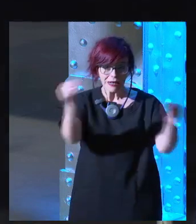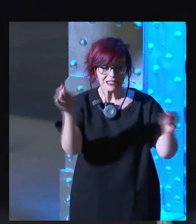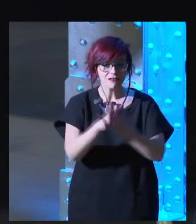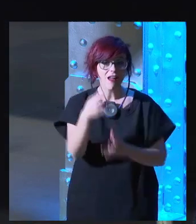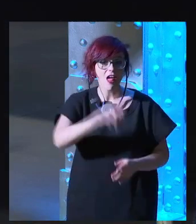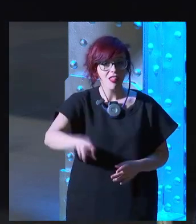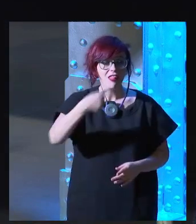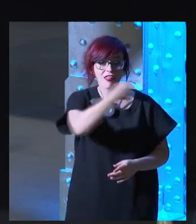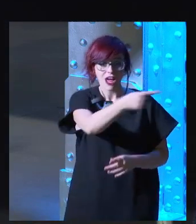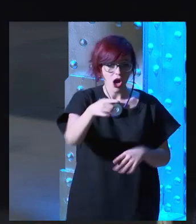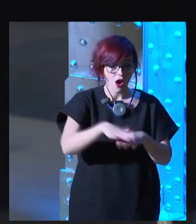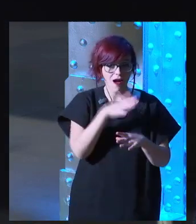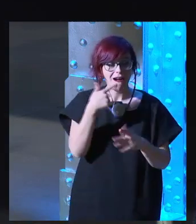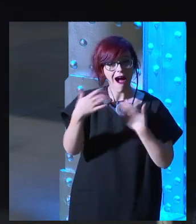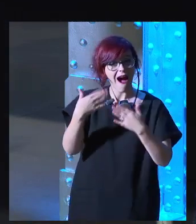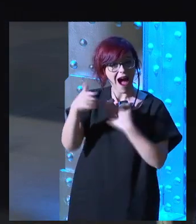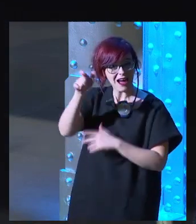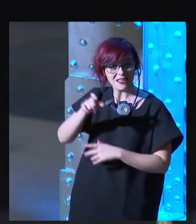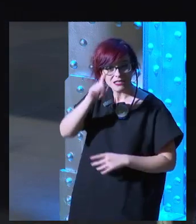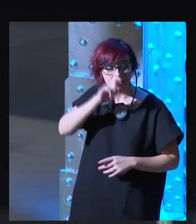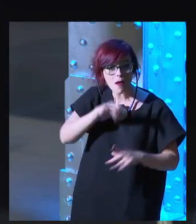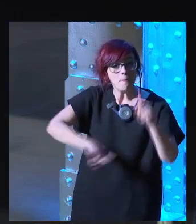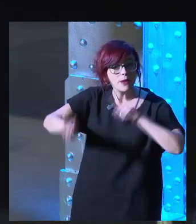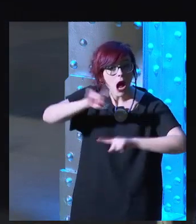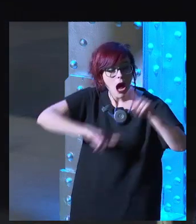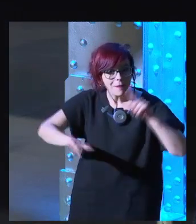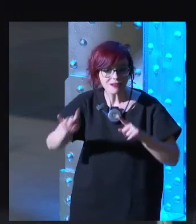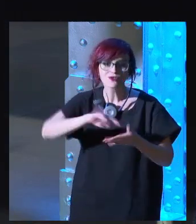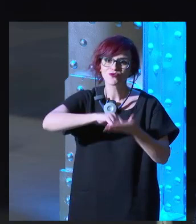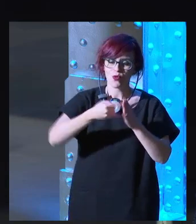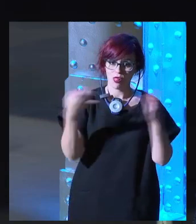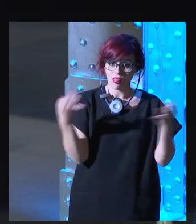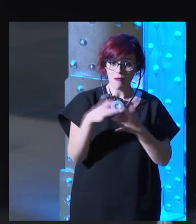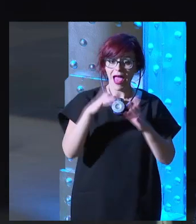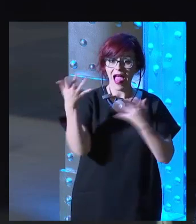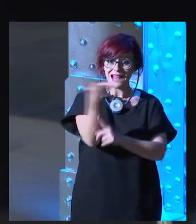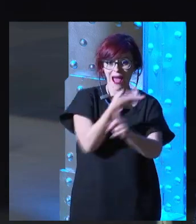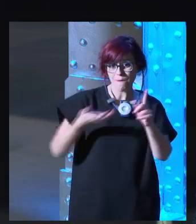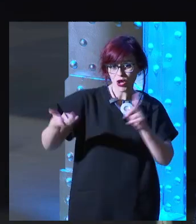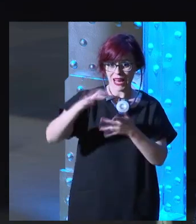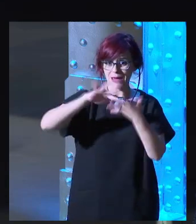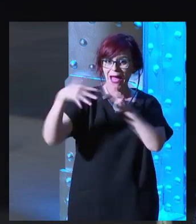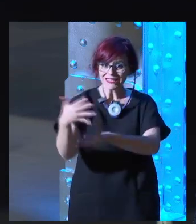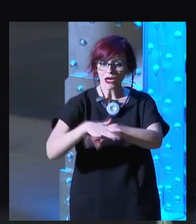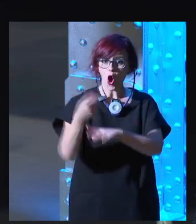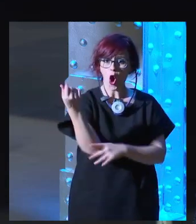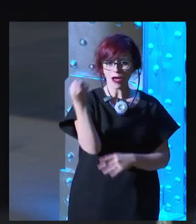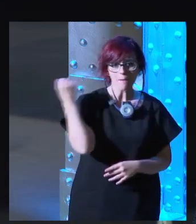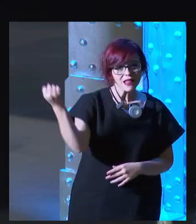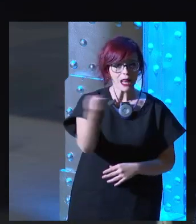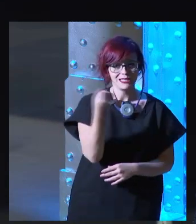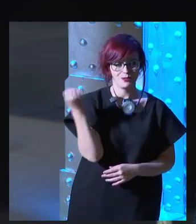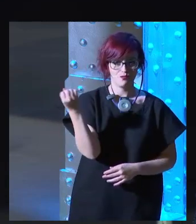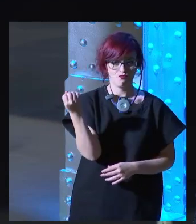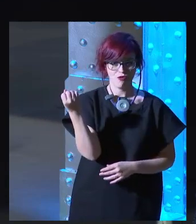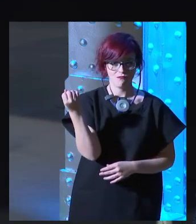problems that I will have to work on with you, like climate change and capitalism. But there are some that are really just yours. What you